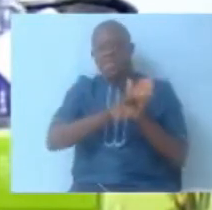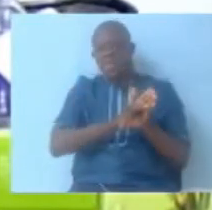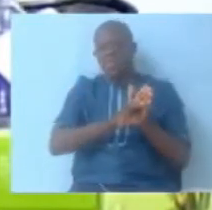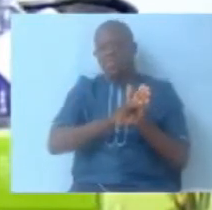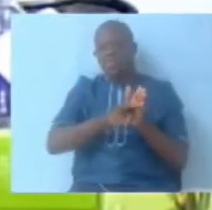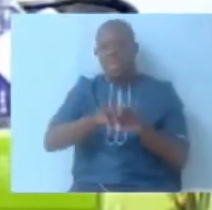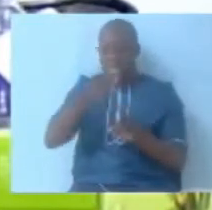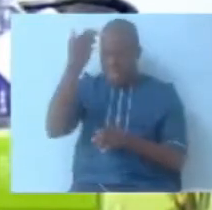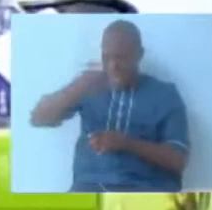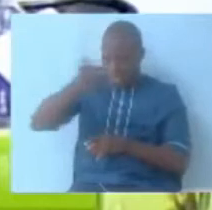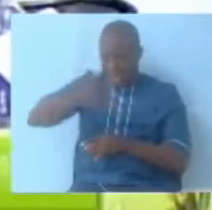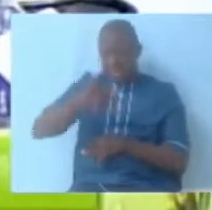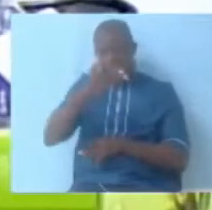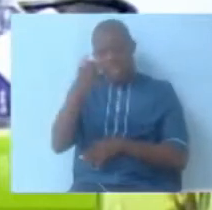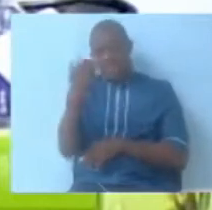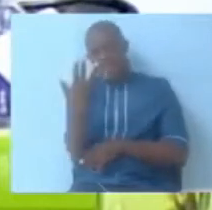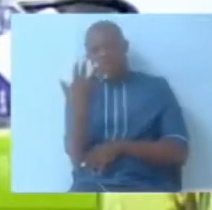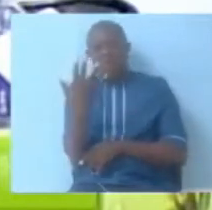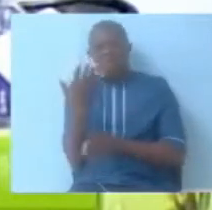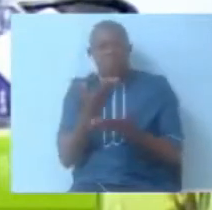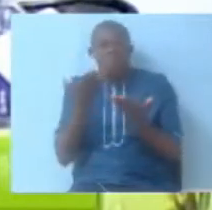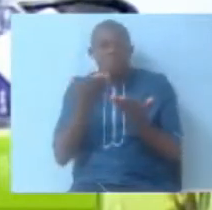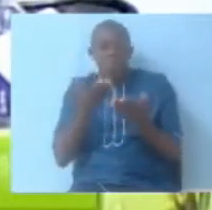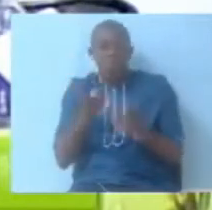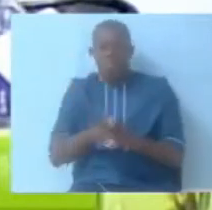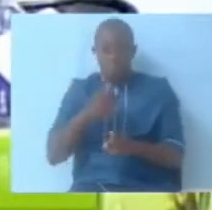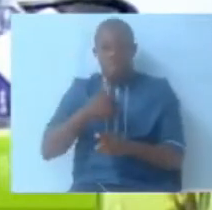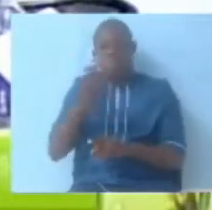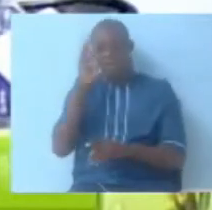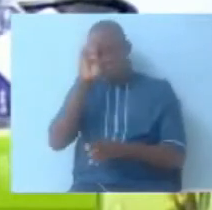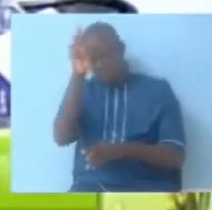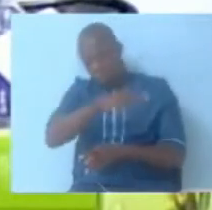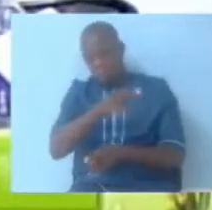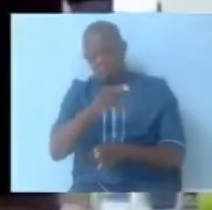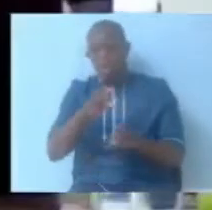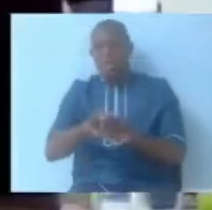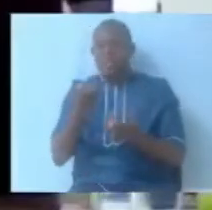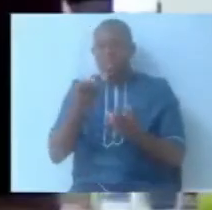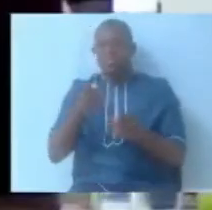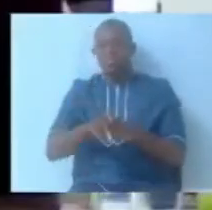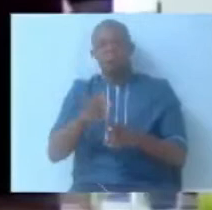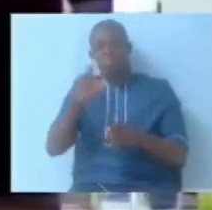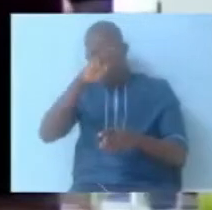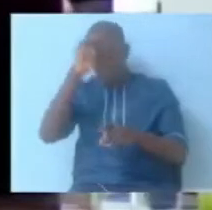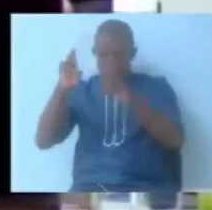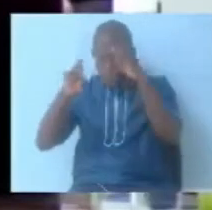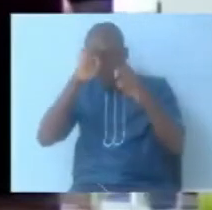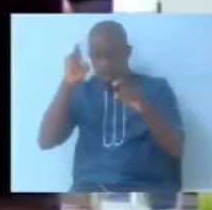1995. Why? I had to come home to work on the bench in order to prepare myself.